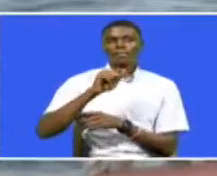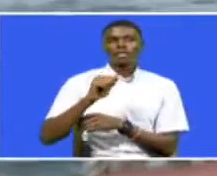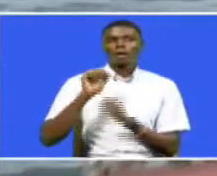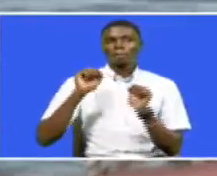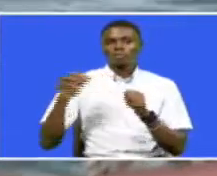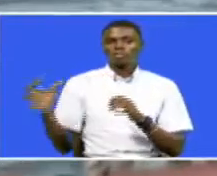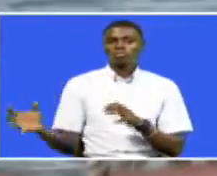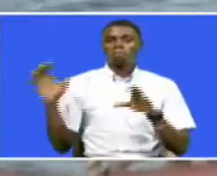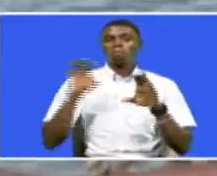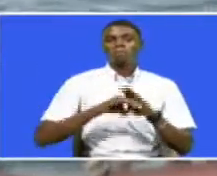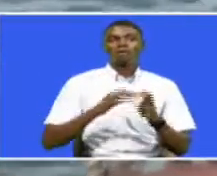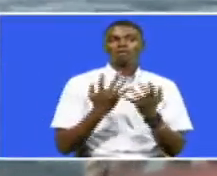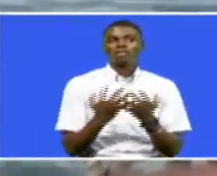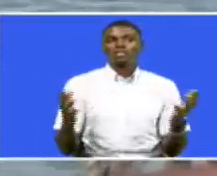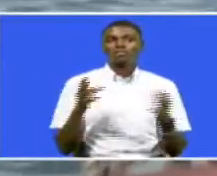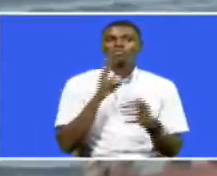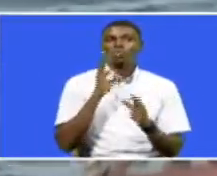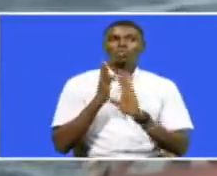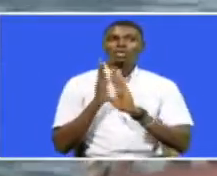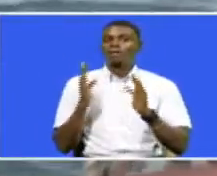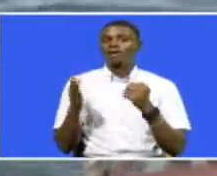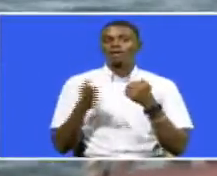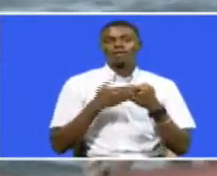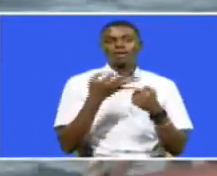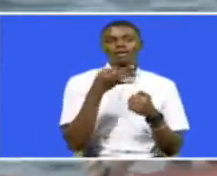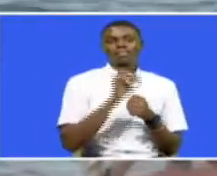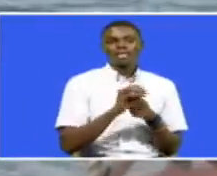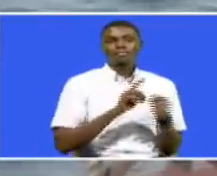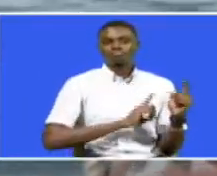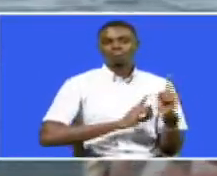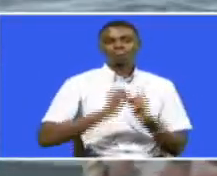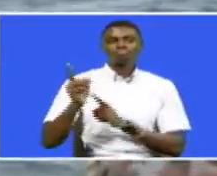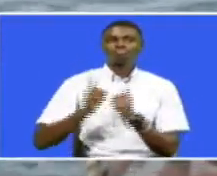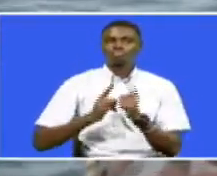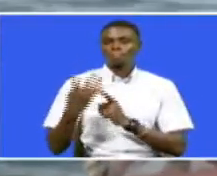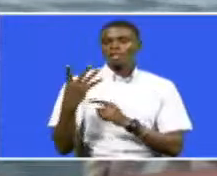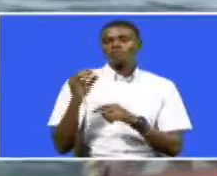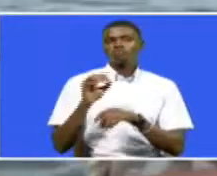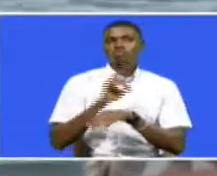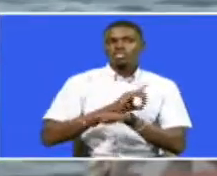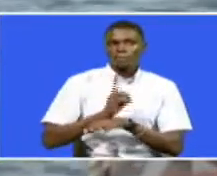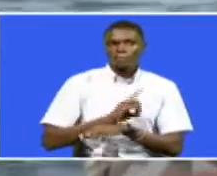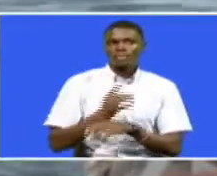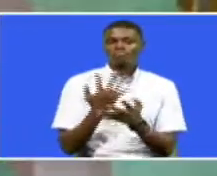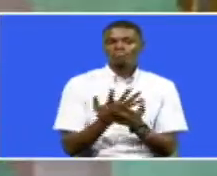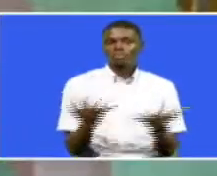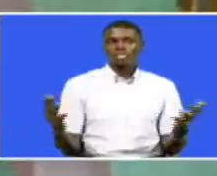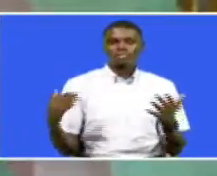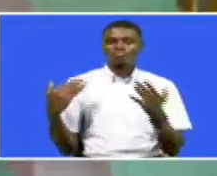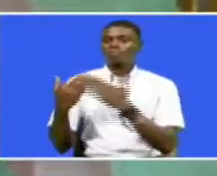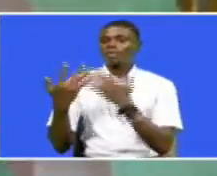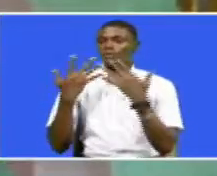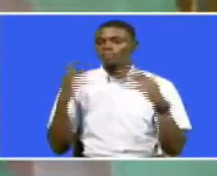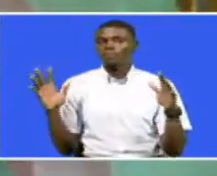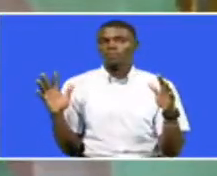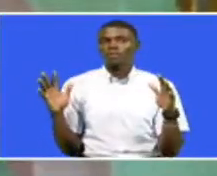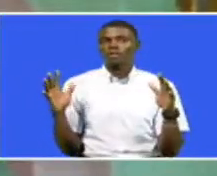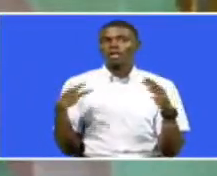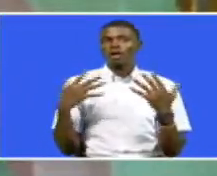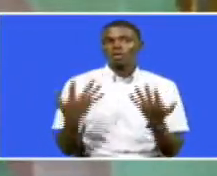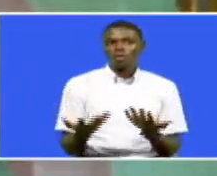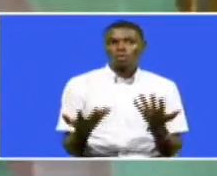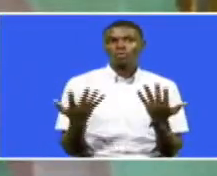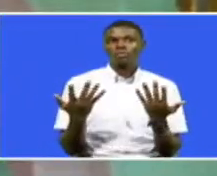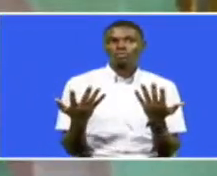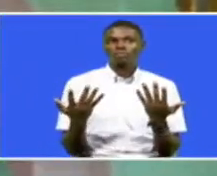my goods in water bus at the 9:30 trip. Within 40 minutes, my goods are at Sena or at Yoki